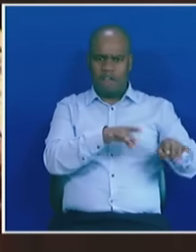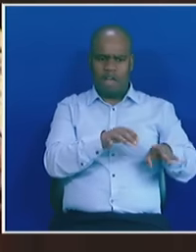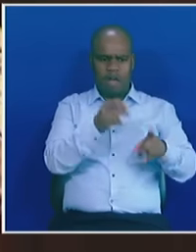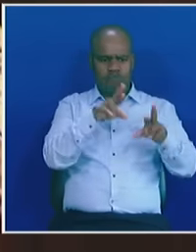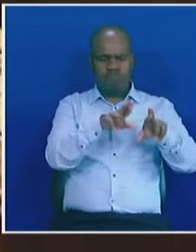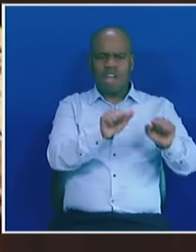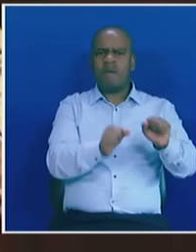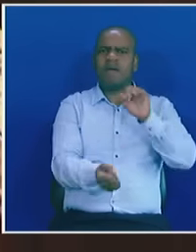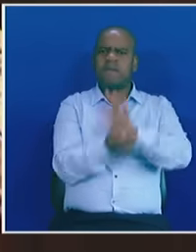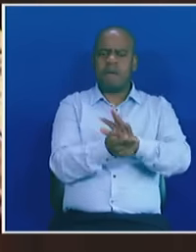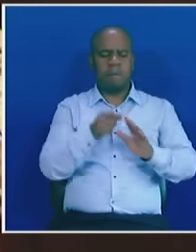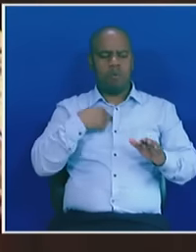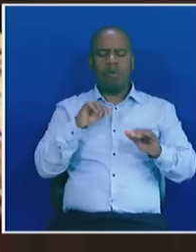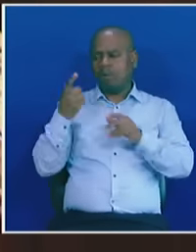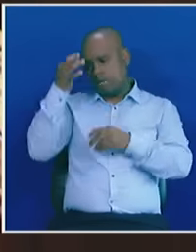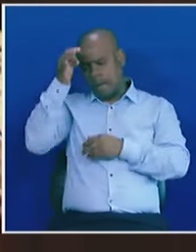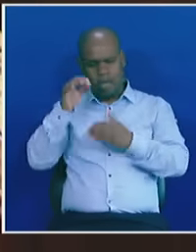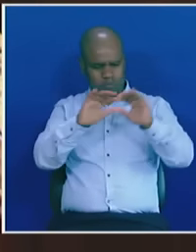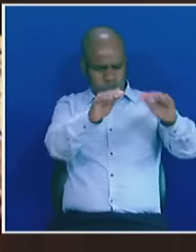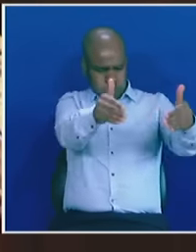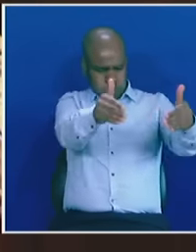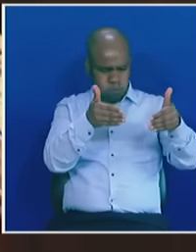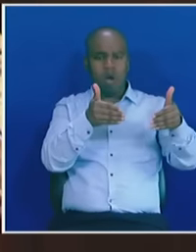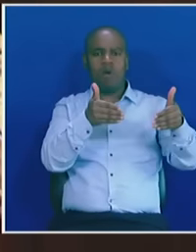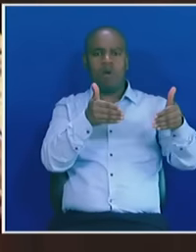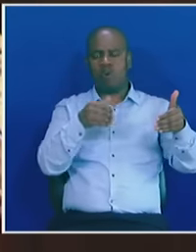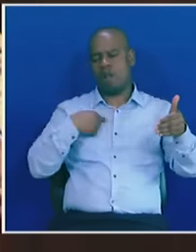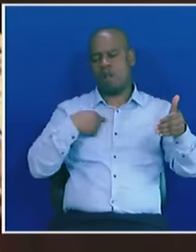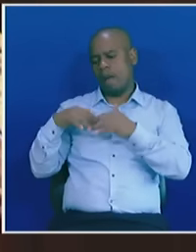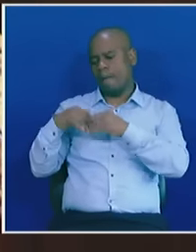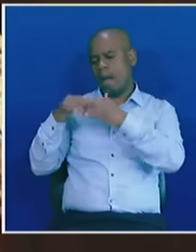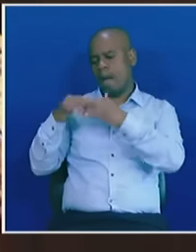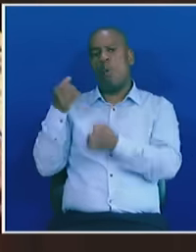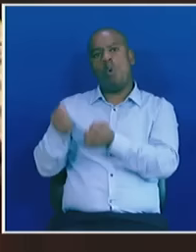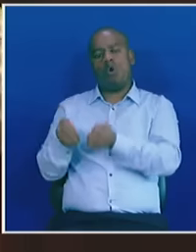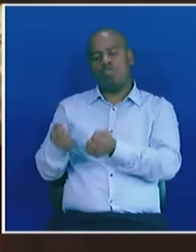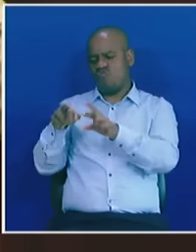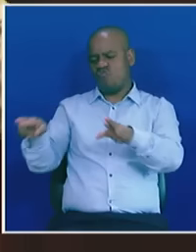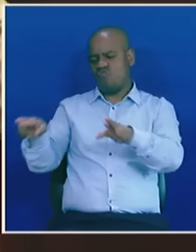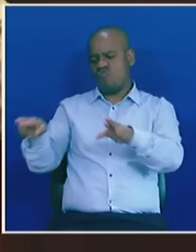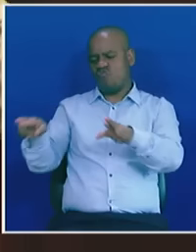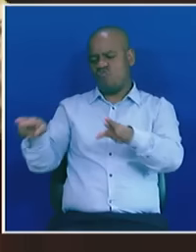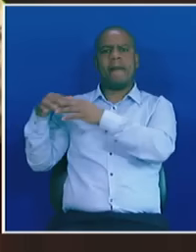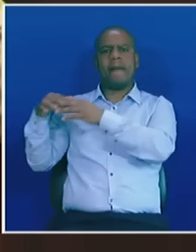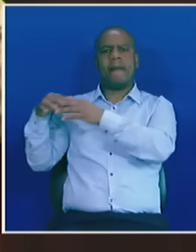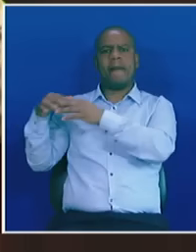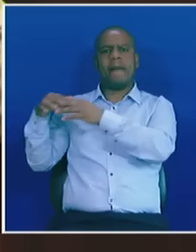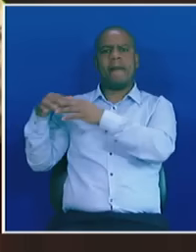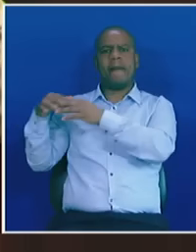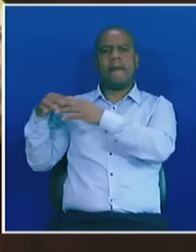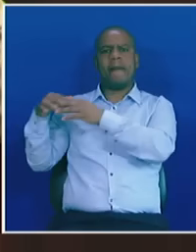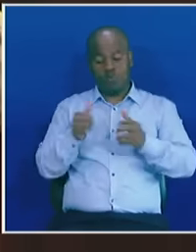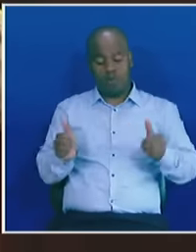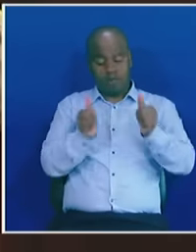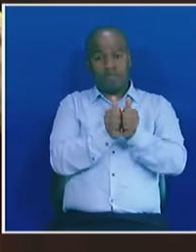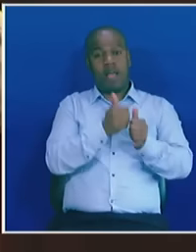33 regional courts have been upgraded into sexual offenses courtrooms. Collective efforts with the